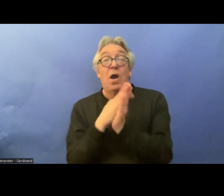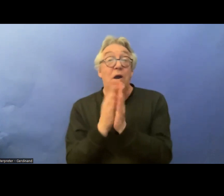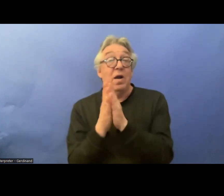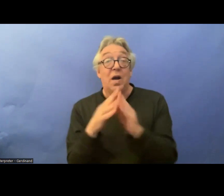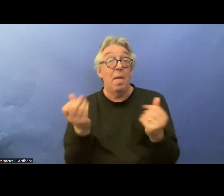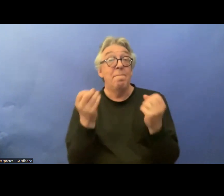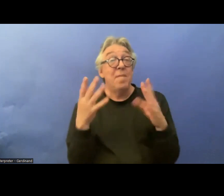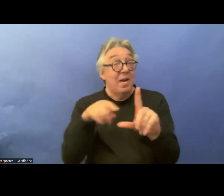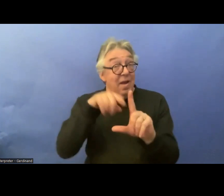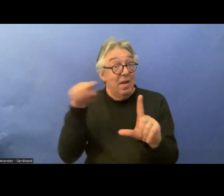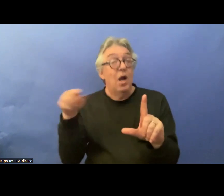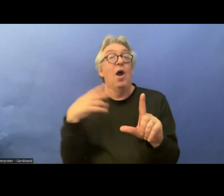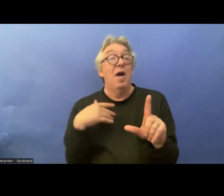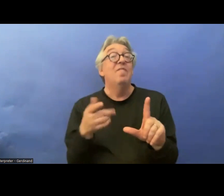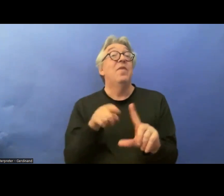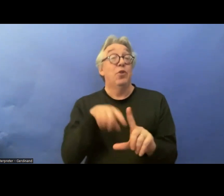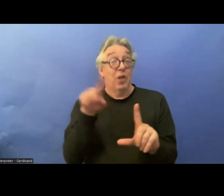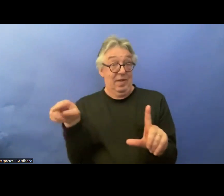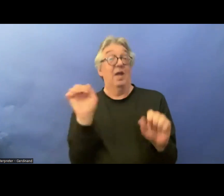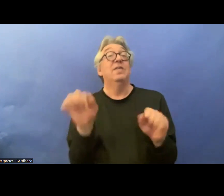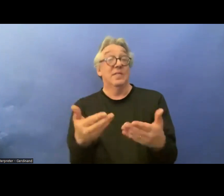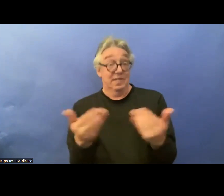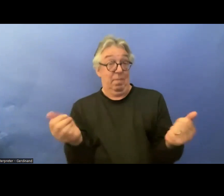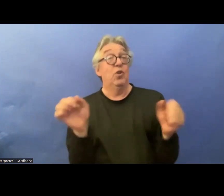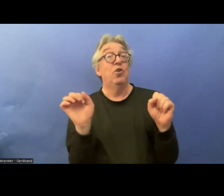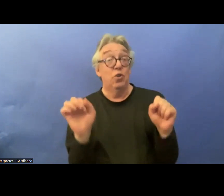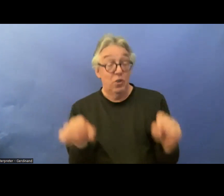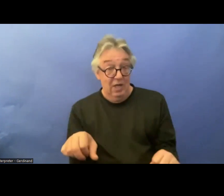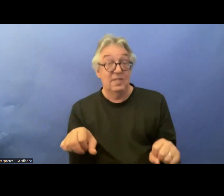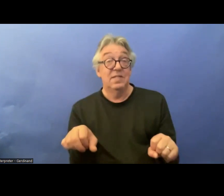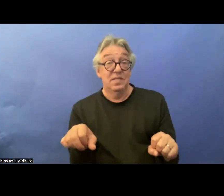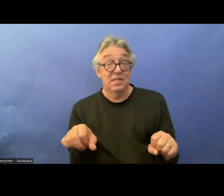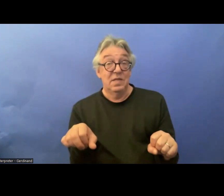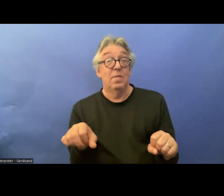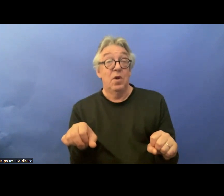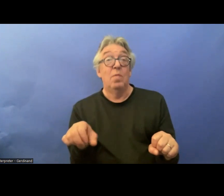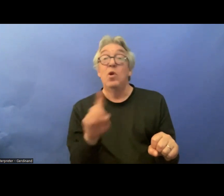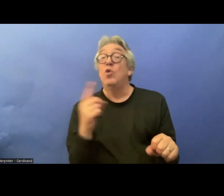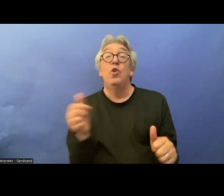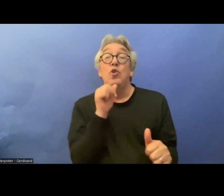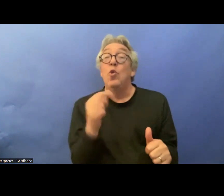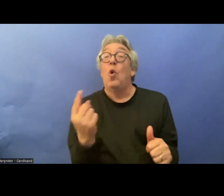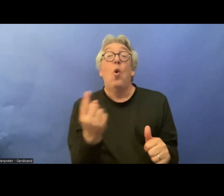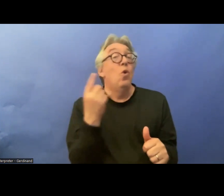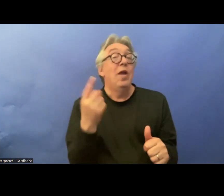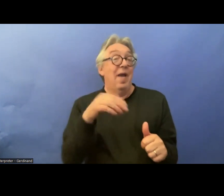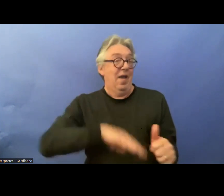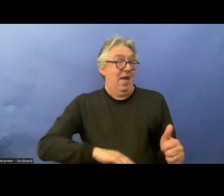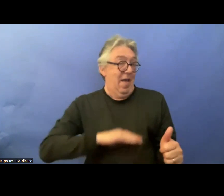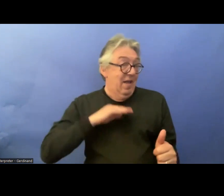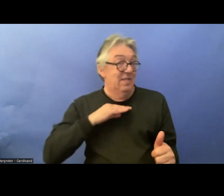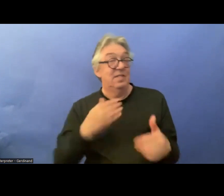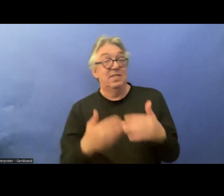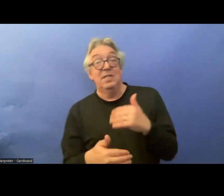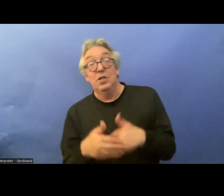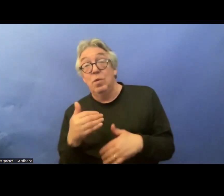HNRP have data disaggregation beyond demographic factors, sex, age, disability, and